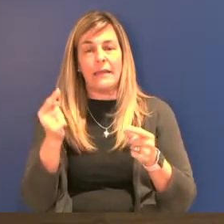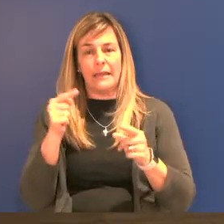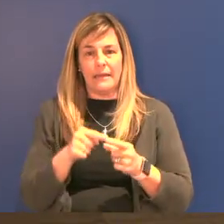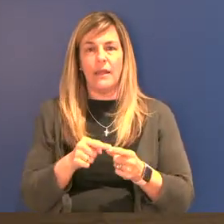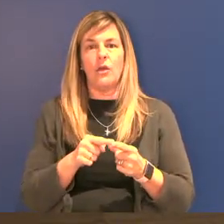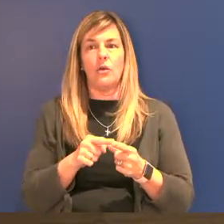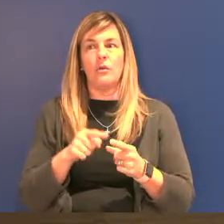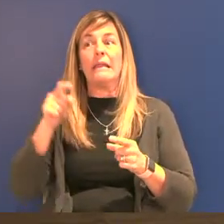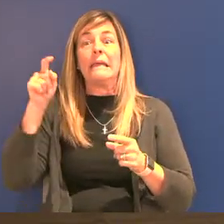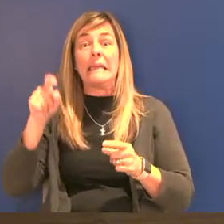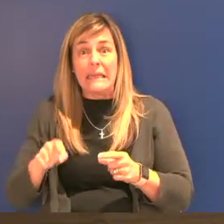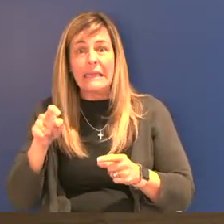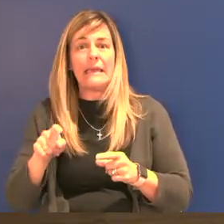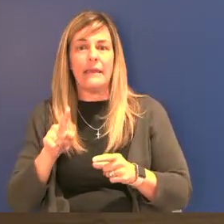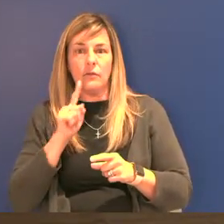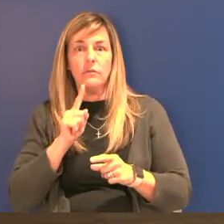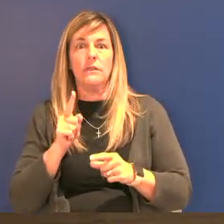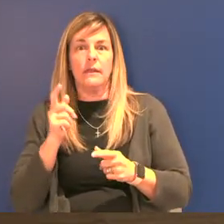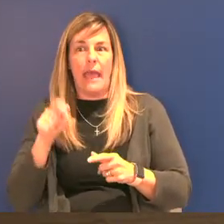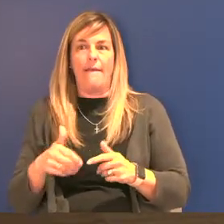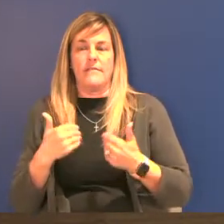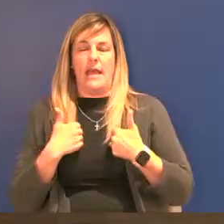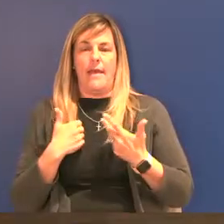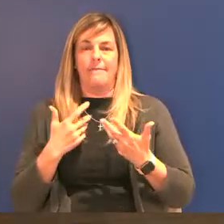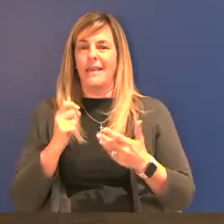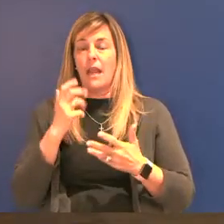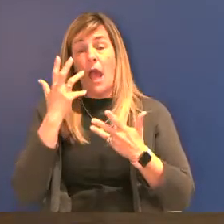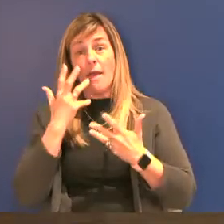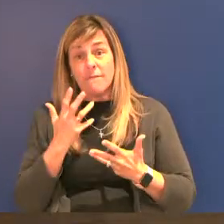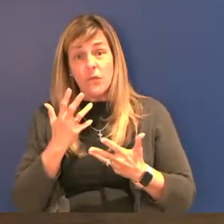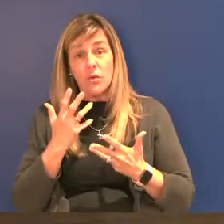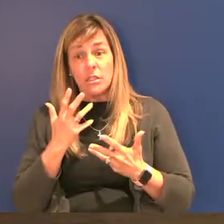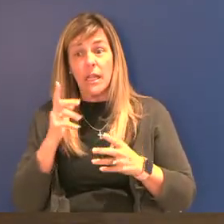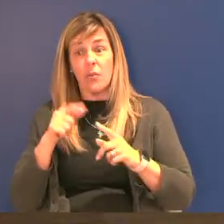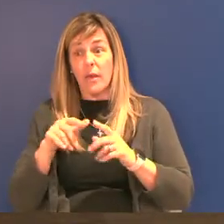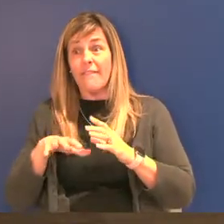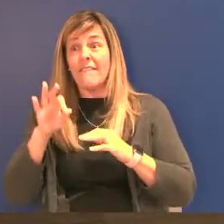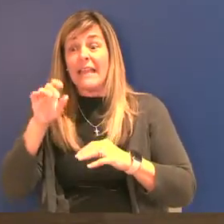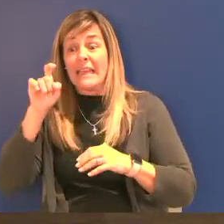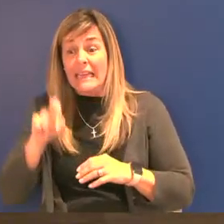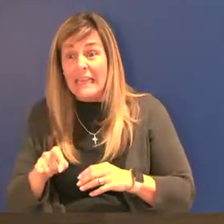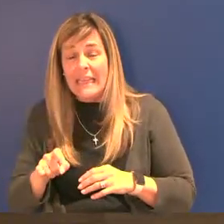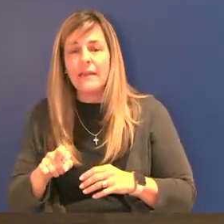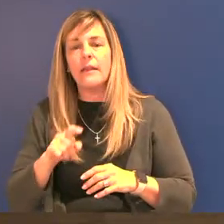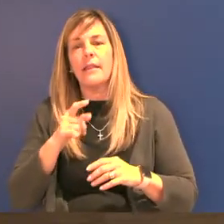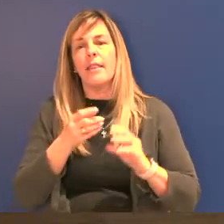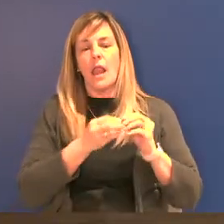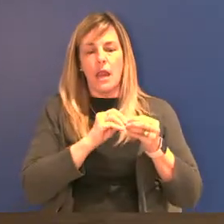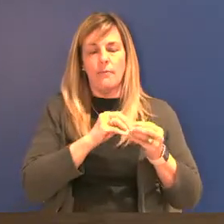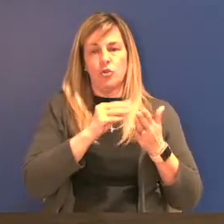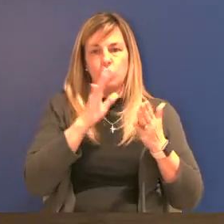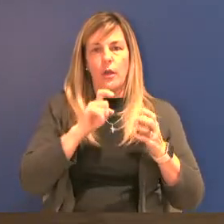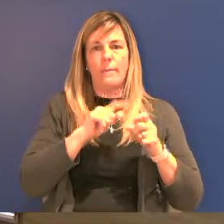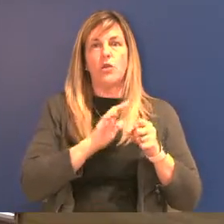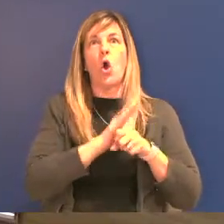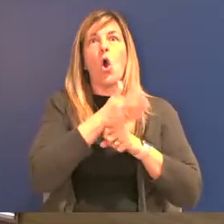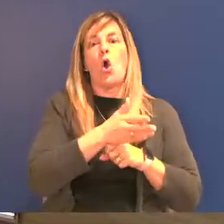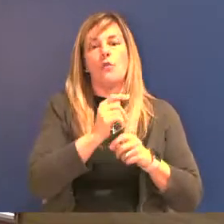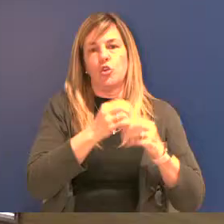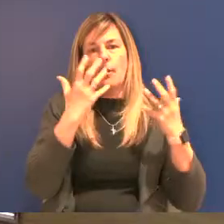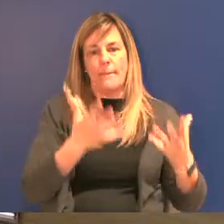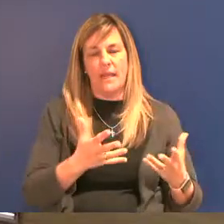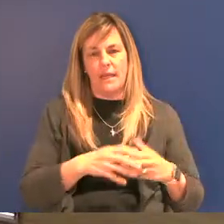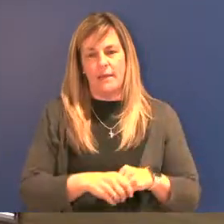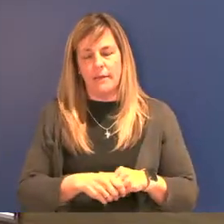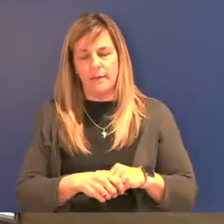the need is there. And unfortunately, it is when it is exceeding capacity or very close to. Thank you. I know you and I have been there.